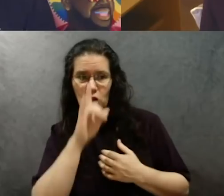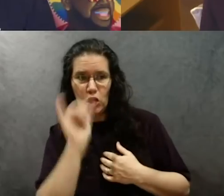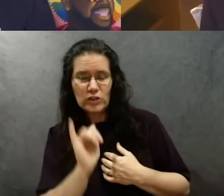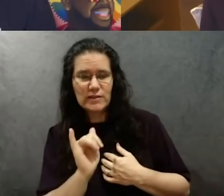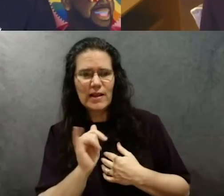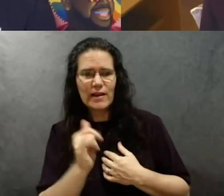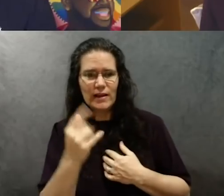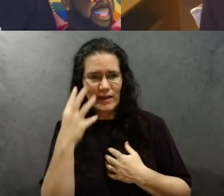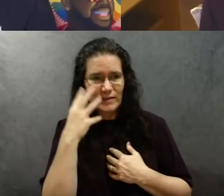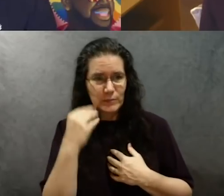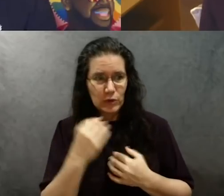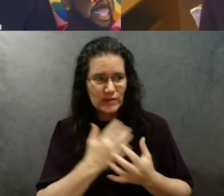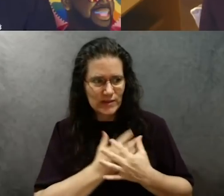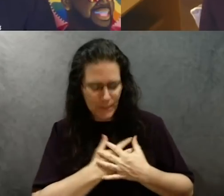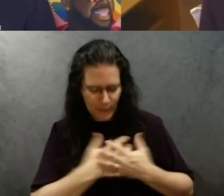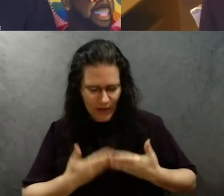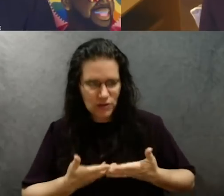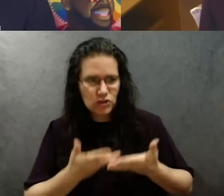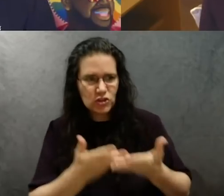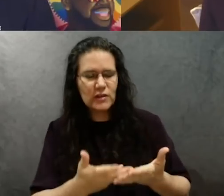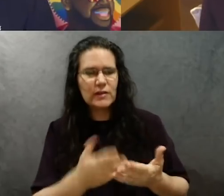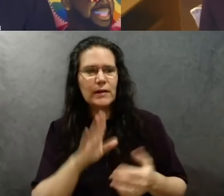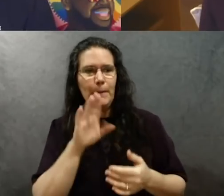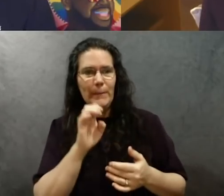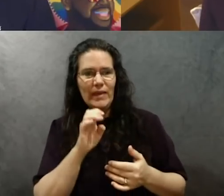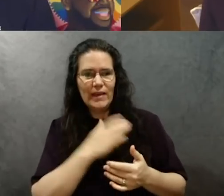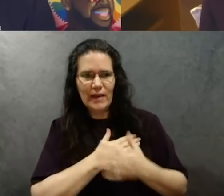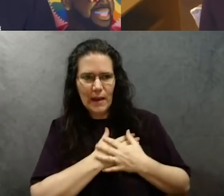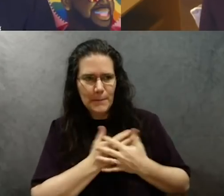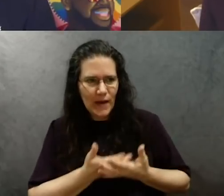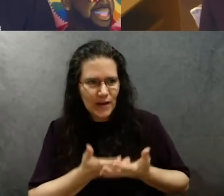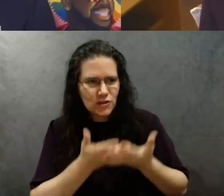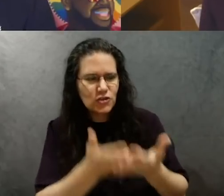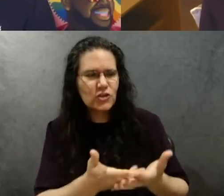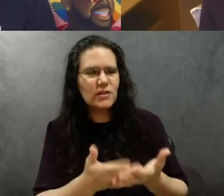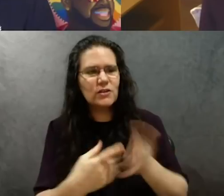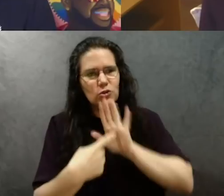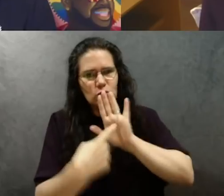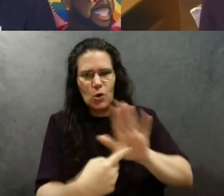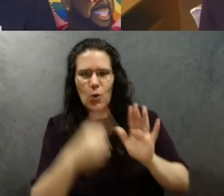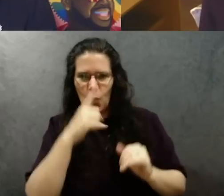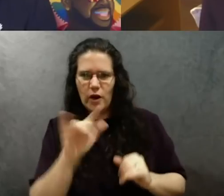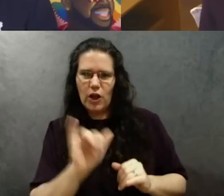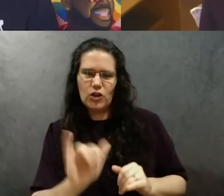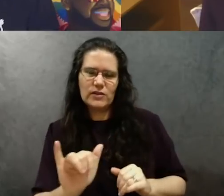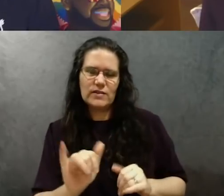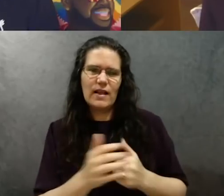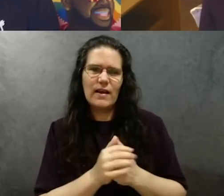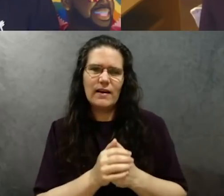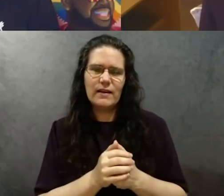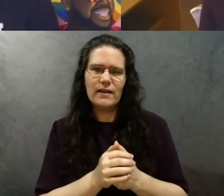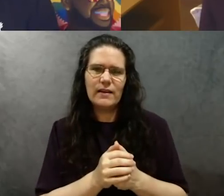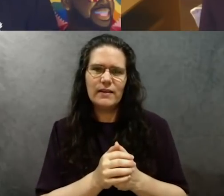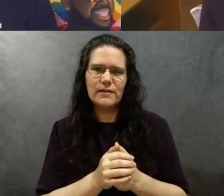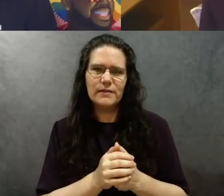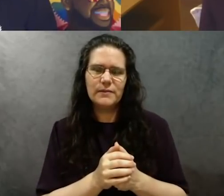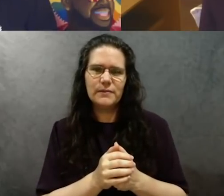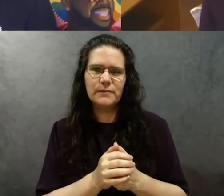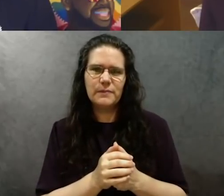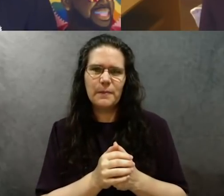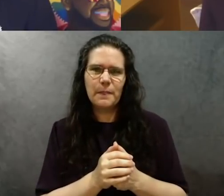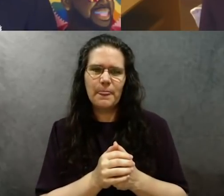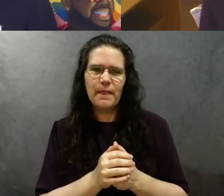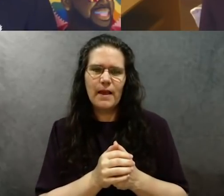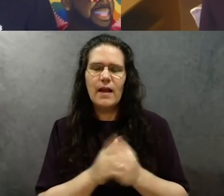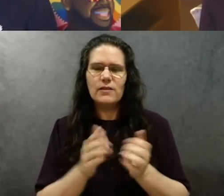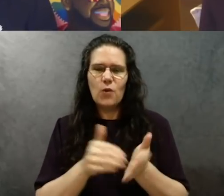compassionate. And I let the practice speak for me. You know, often, you know, I think sometimes we get